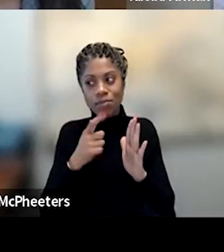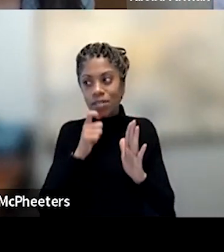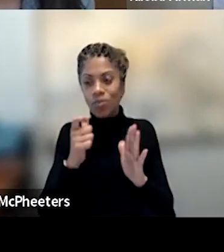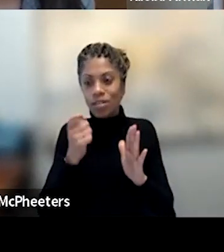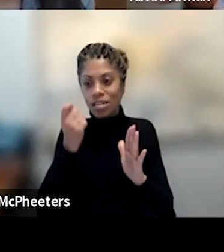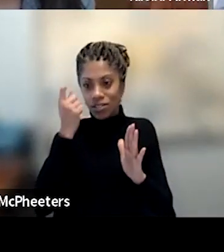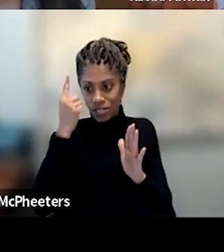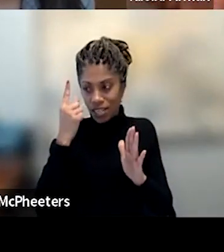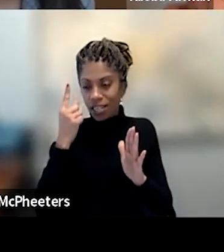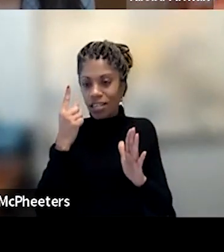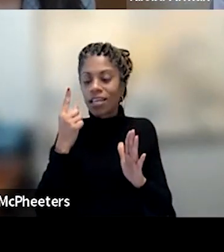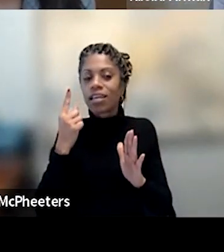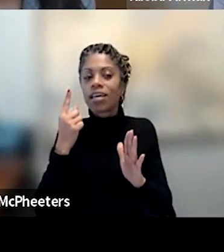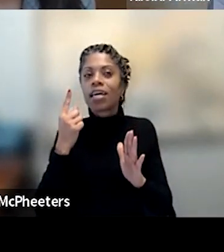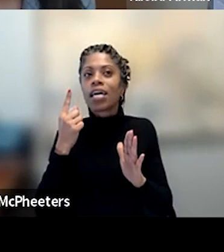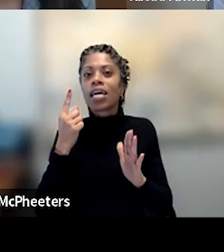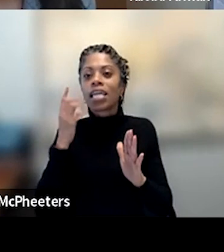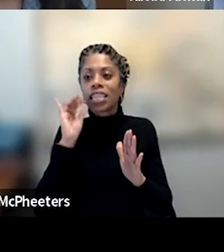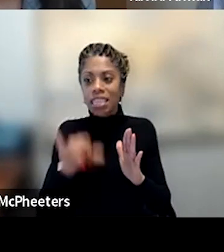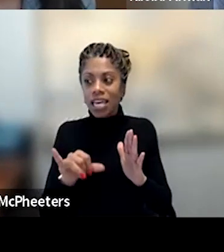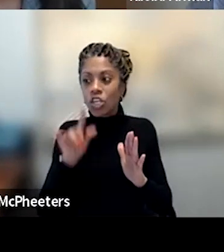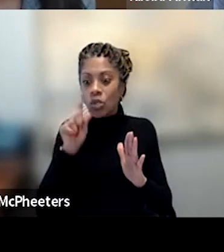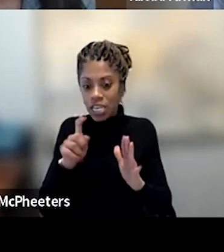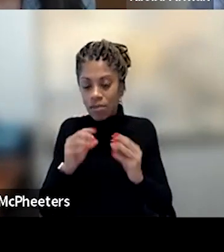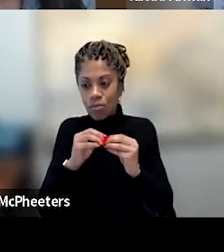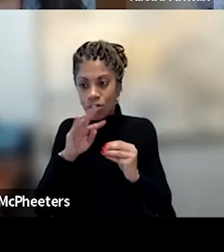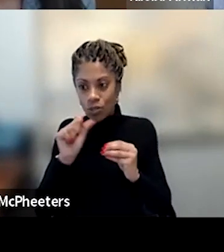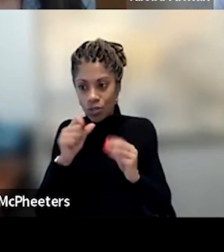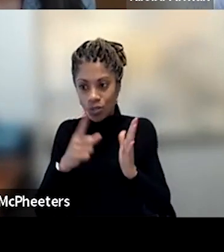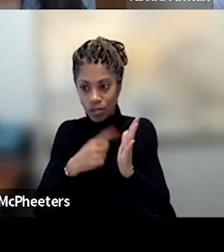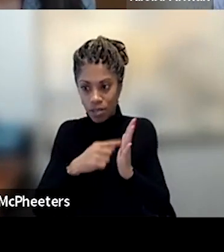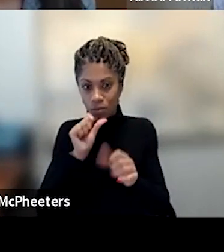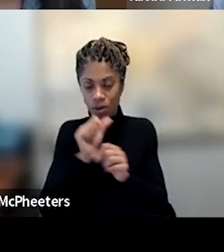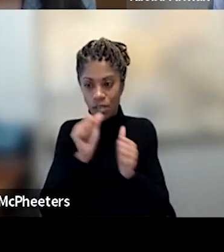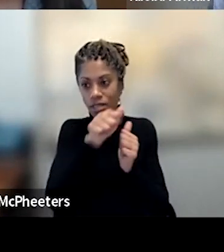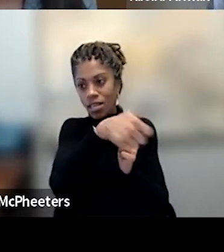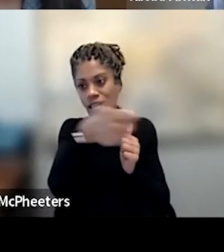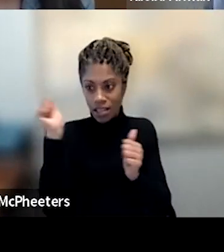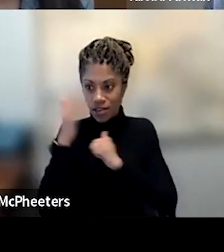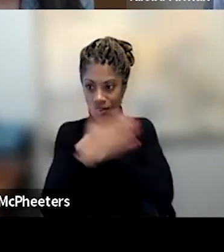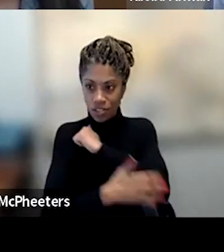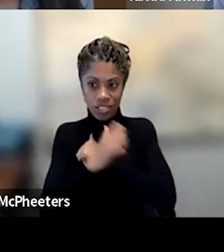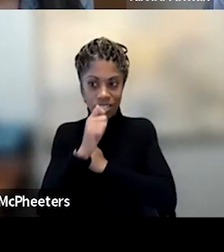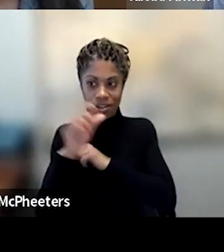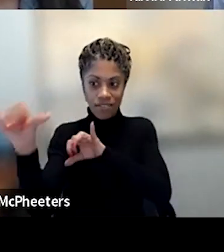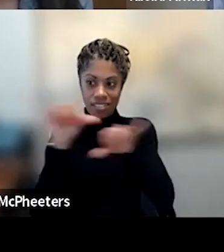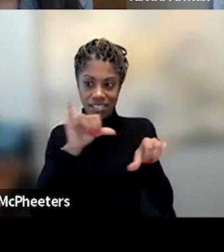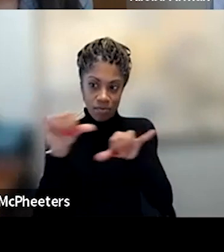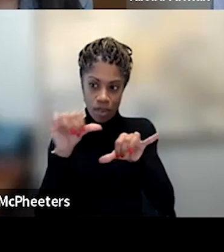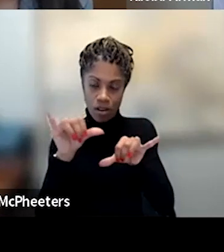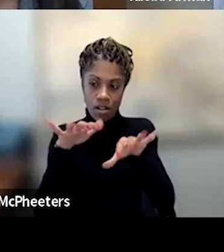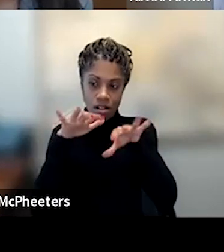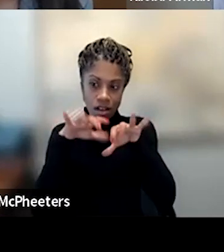have portfolios that are abroad with tools. And so thank you for that. Other thing I want to just say, when I'm looking at the